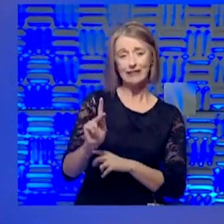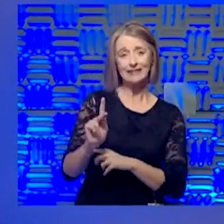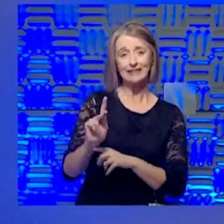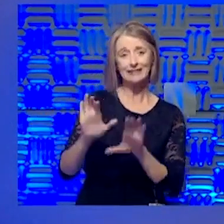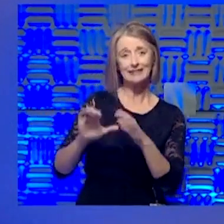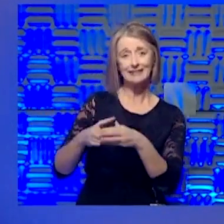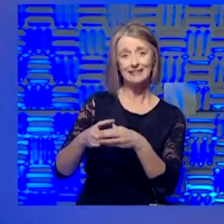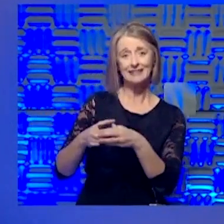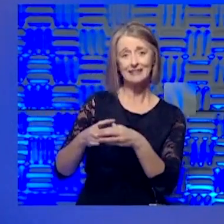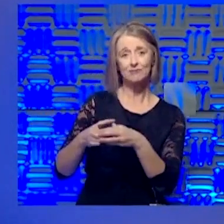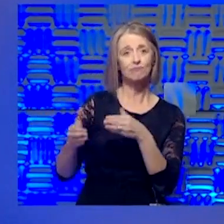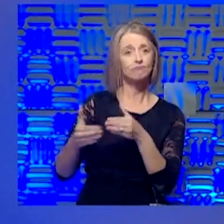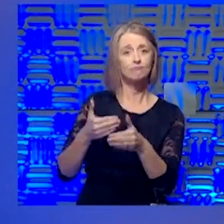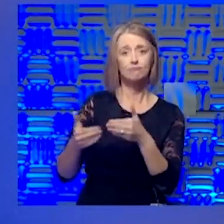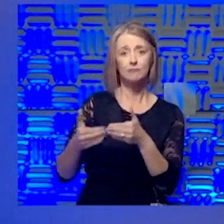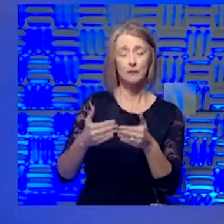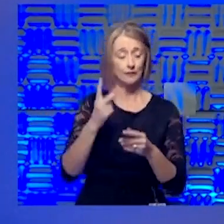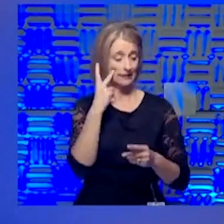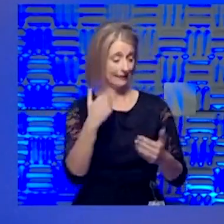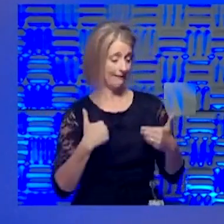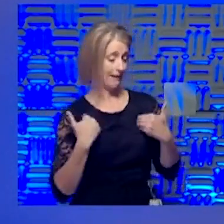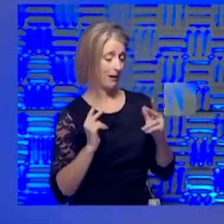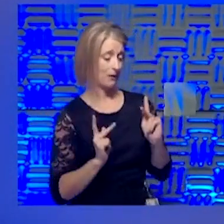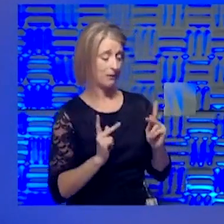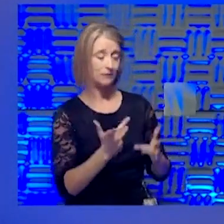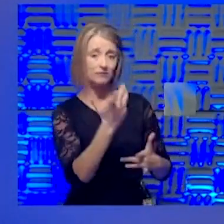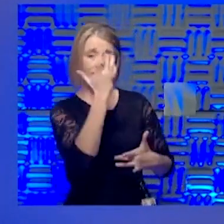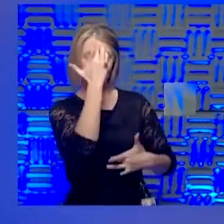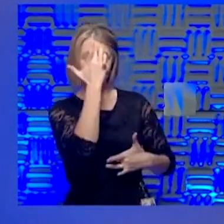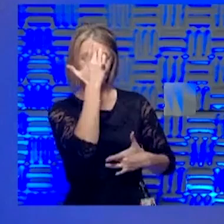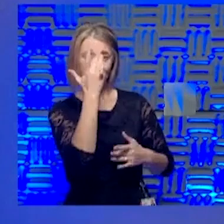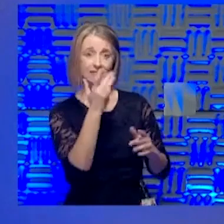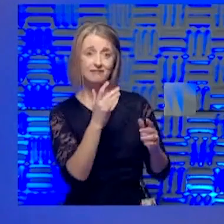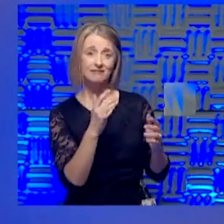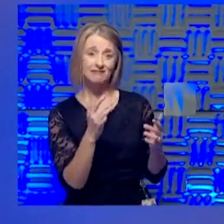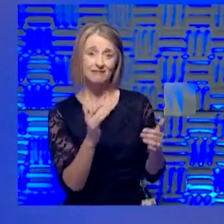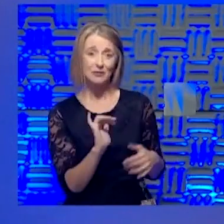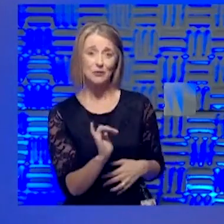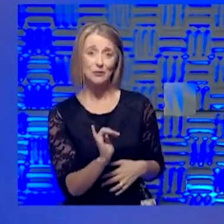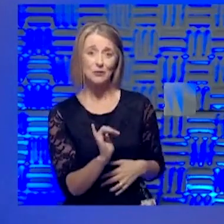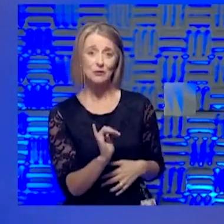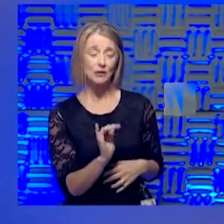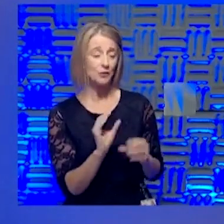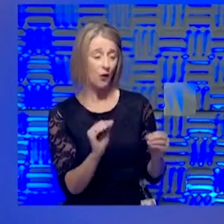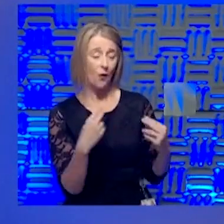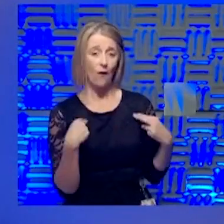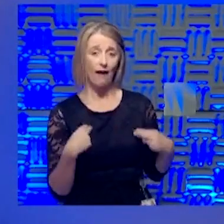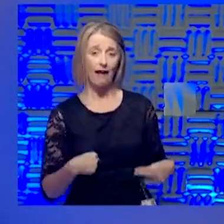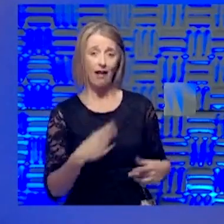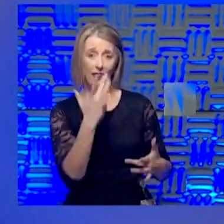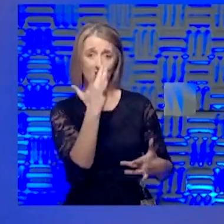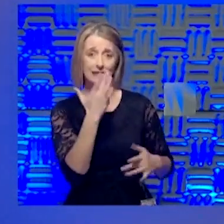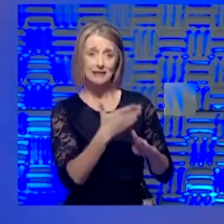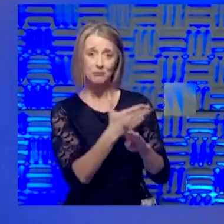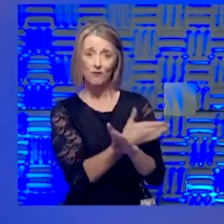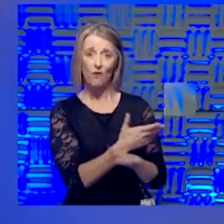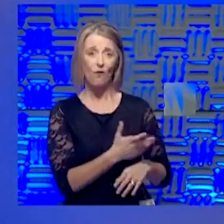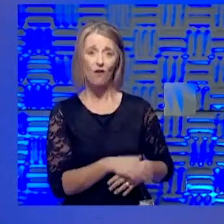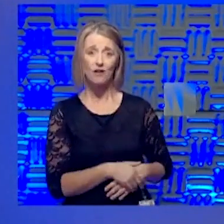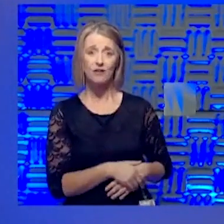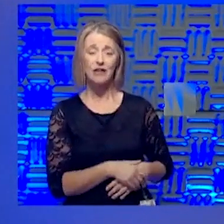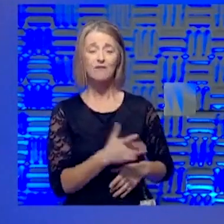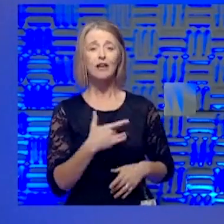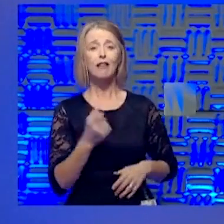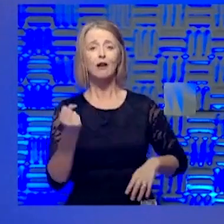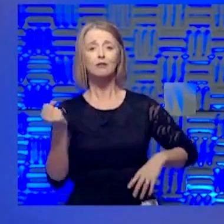category, we know and we've seen young people that have gotten severe illness with no underlying health disease. And it's really rolling the dice because